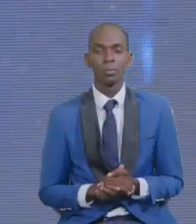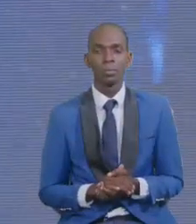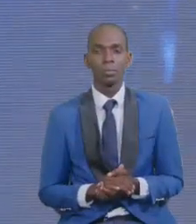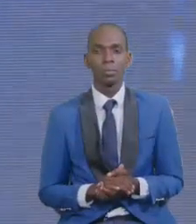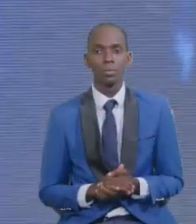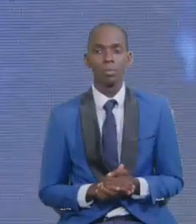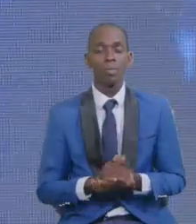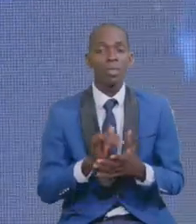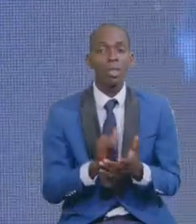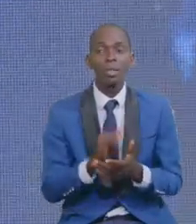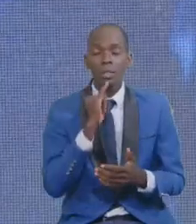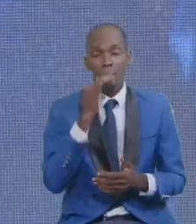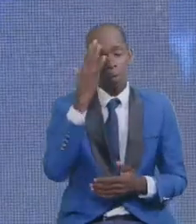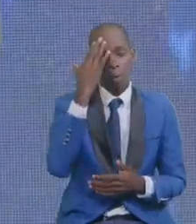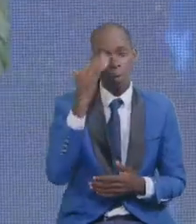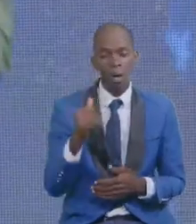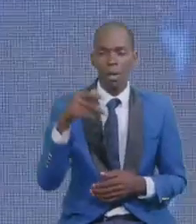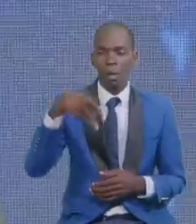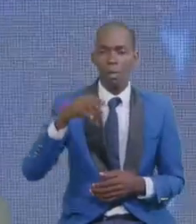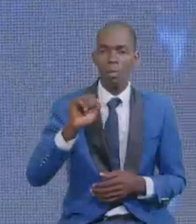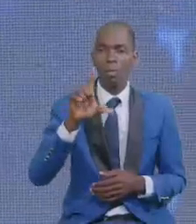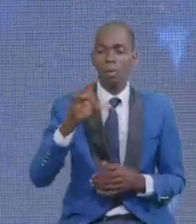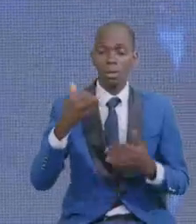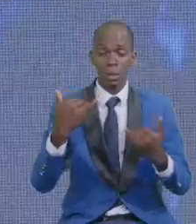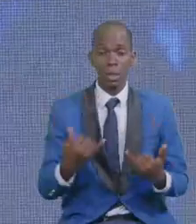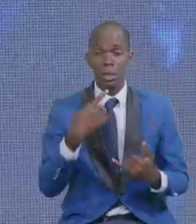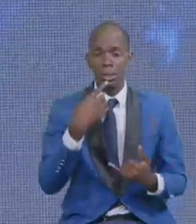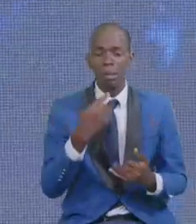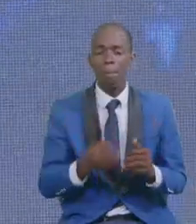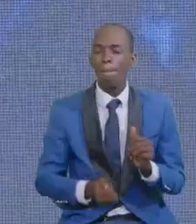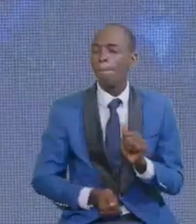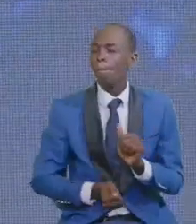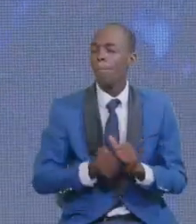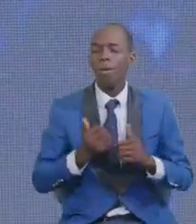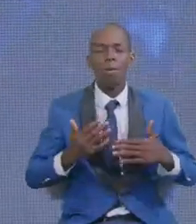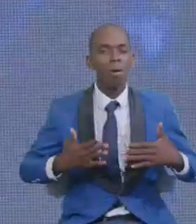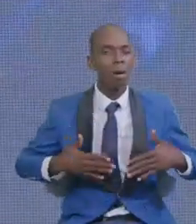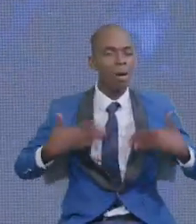That's why he now says, most gladly, therefore,